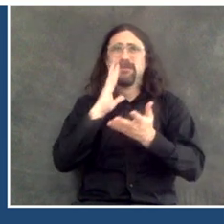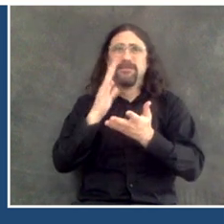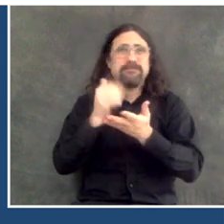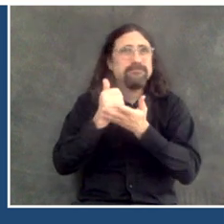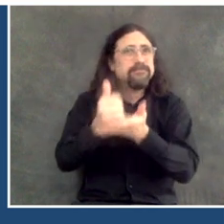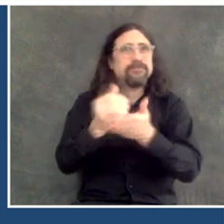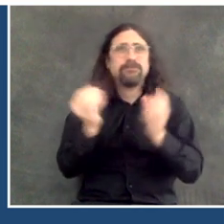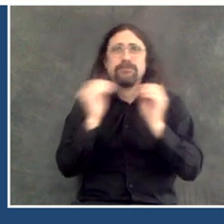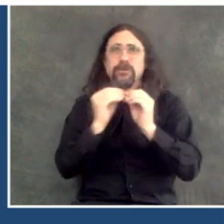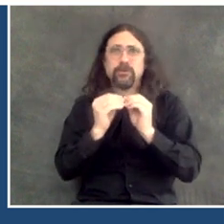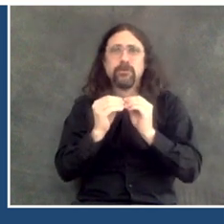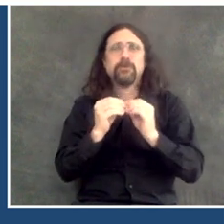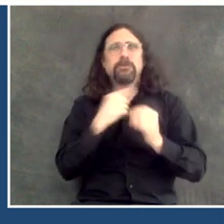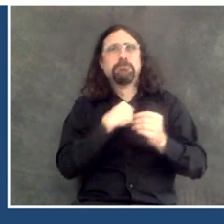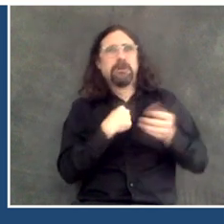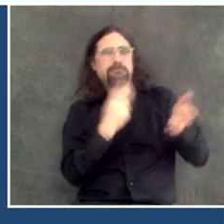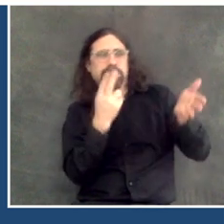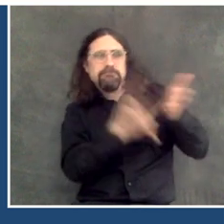added an additional